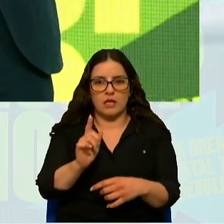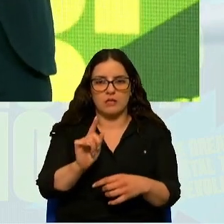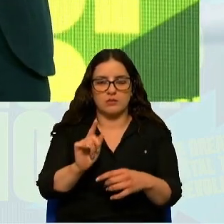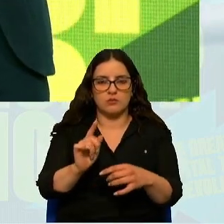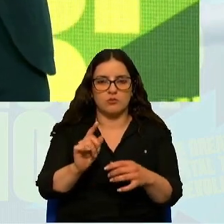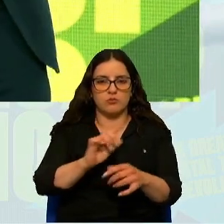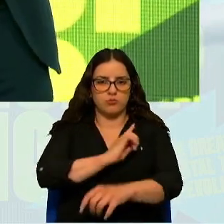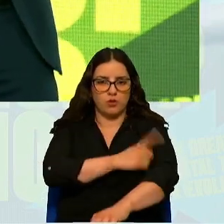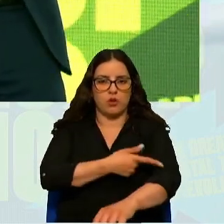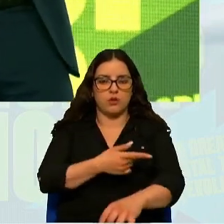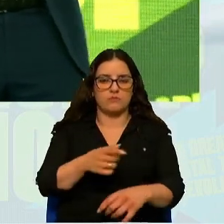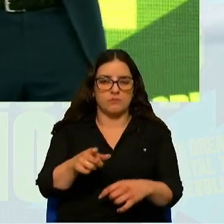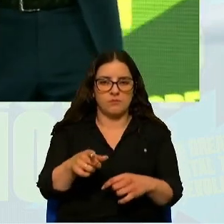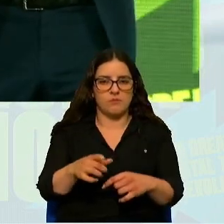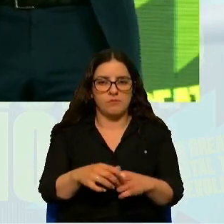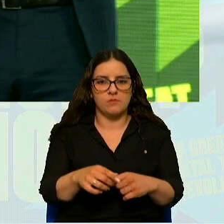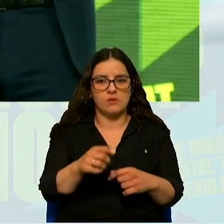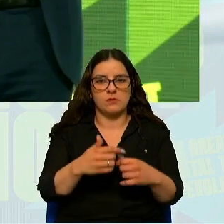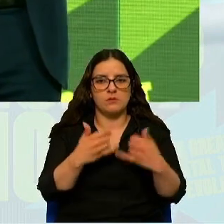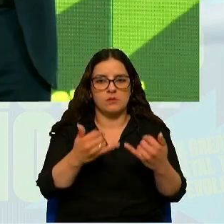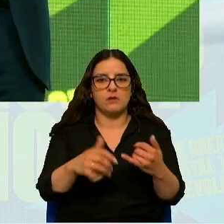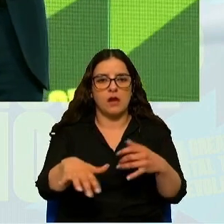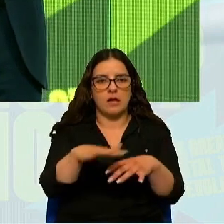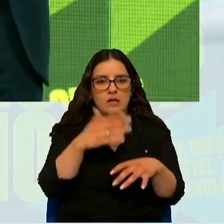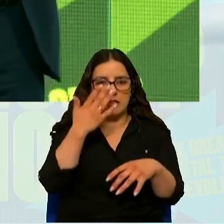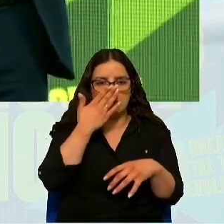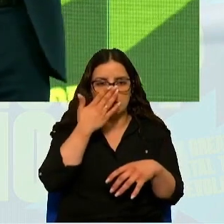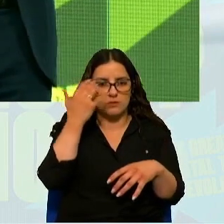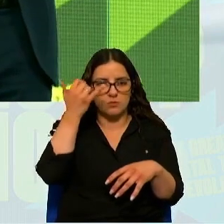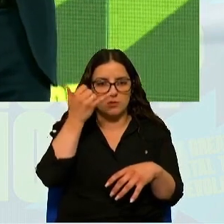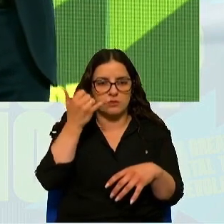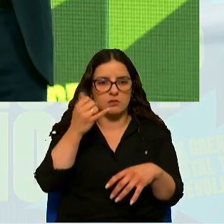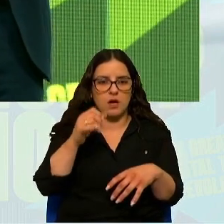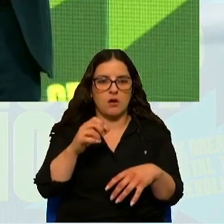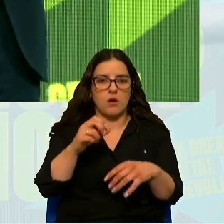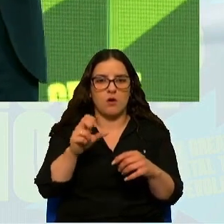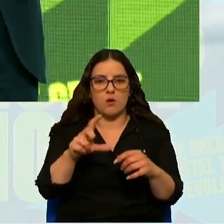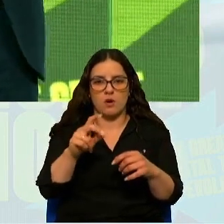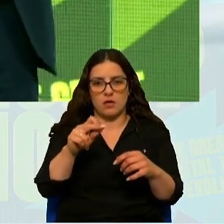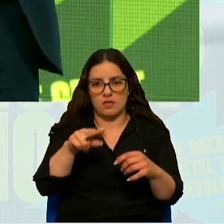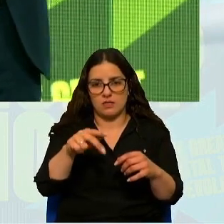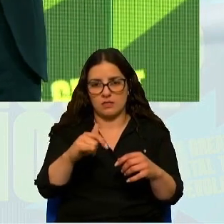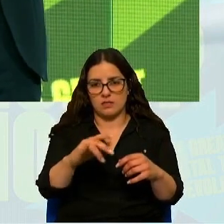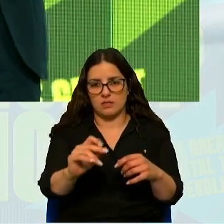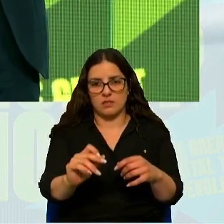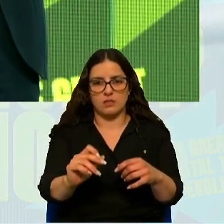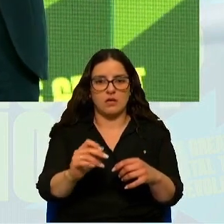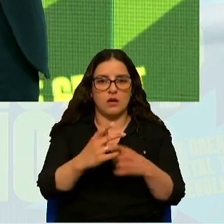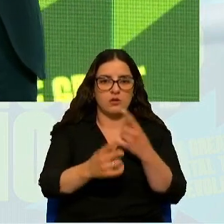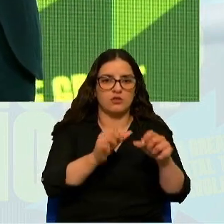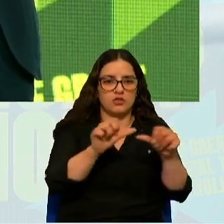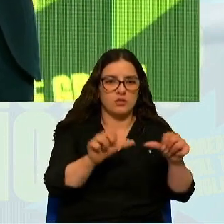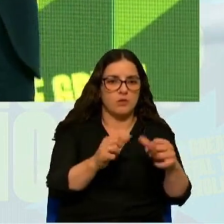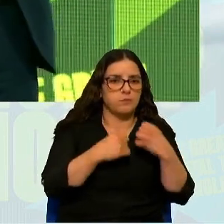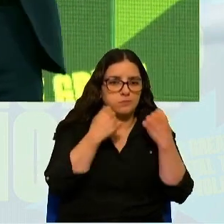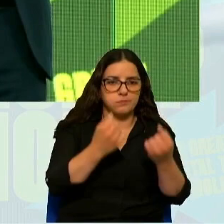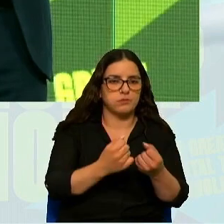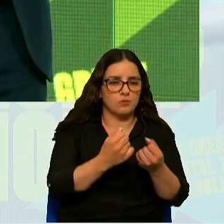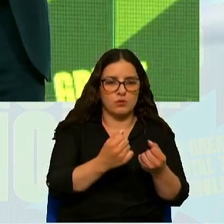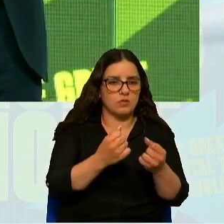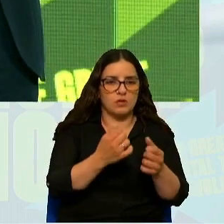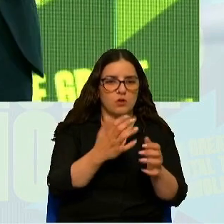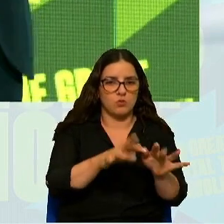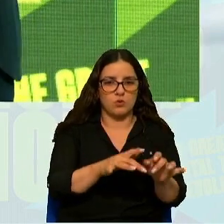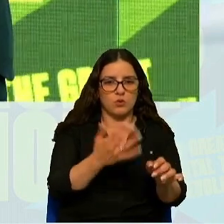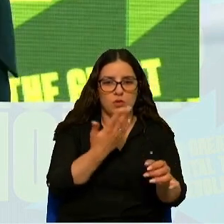is its power. And quantum simulation, there are systems that can simulate in a normal